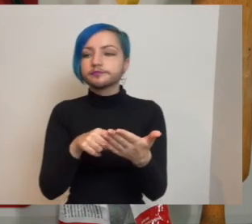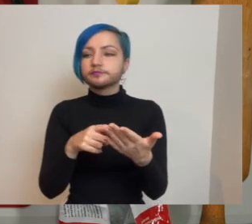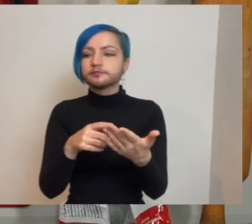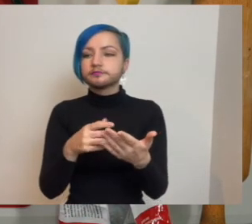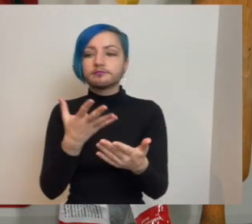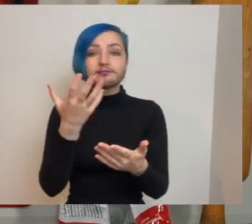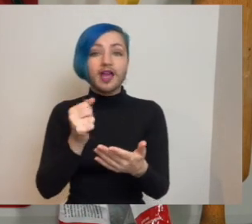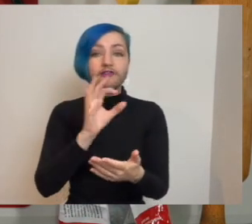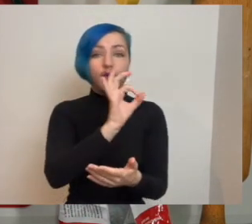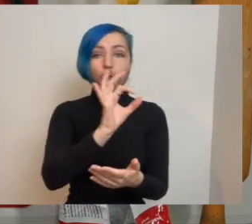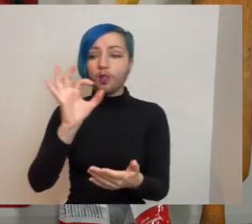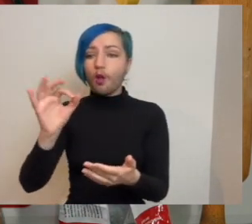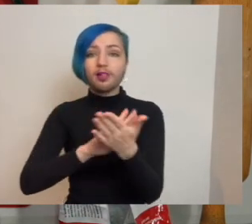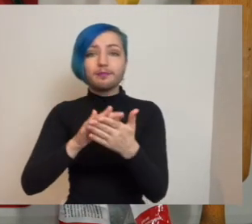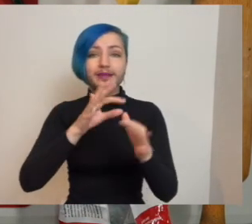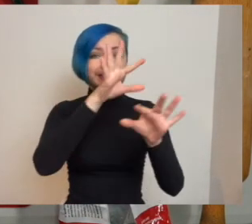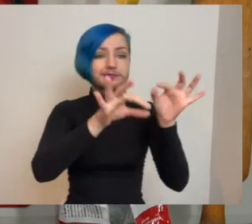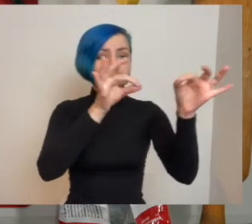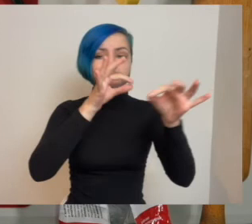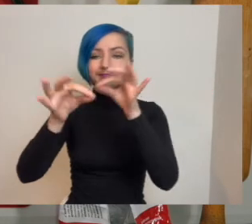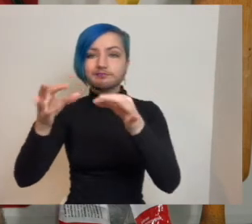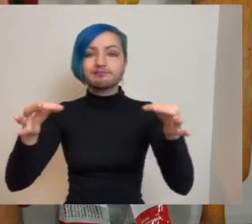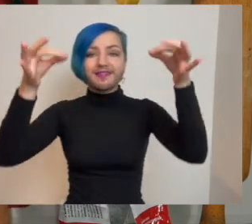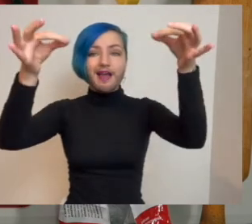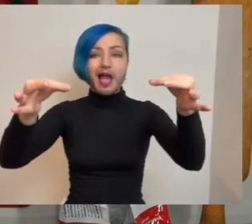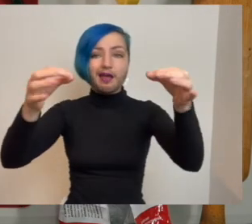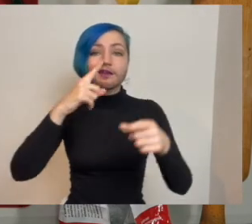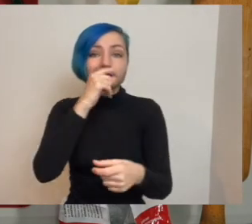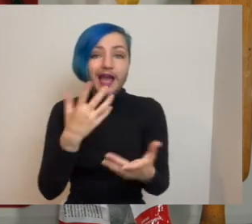holes in case you wanted to hang it, give it as a gift or something.